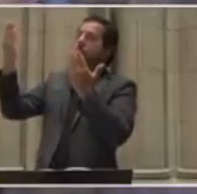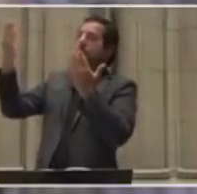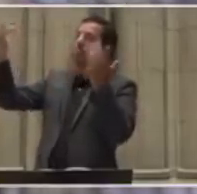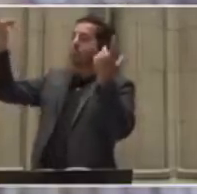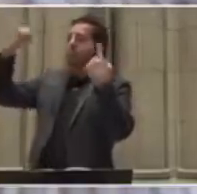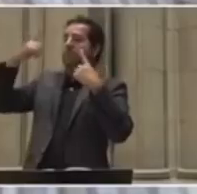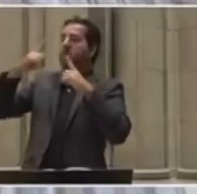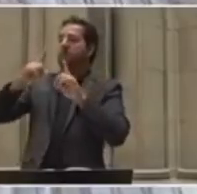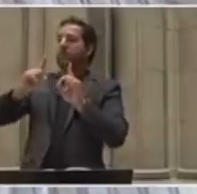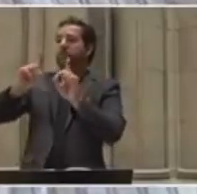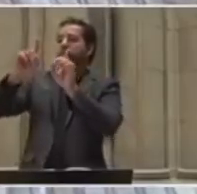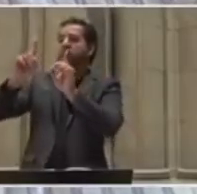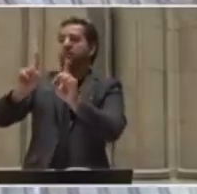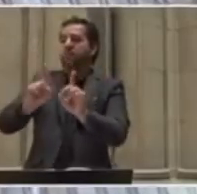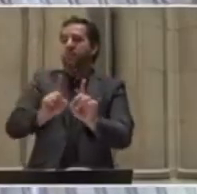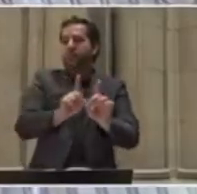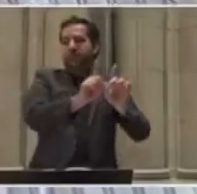To